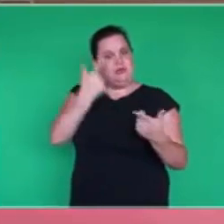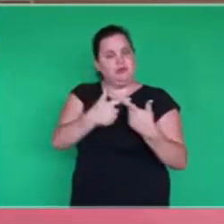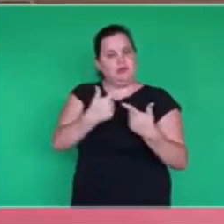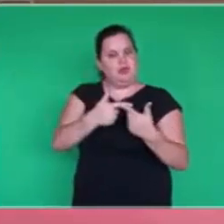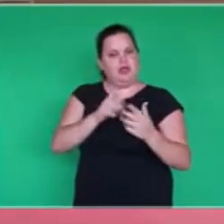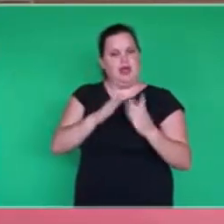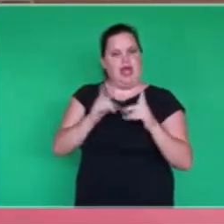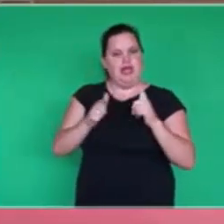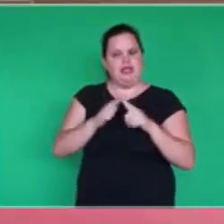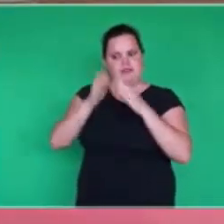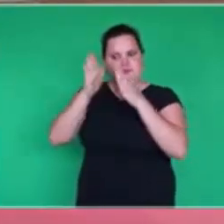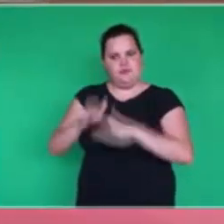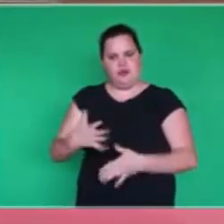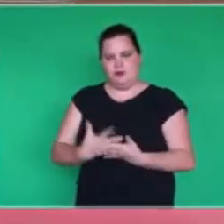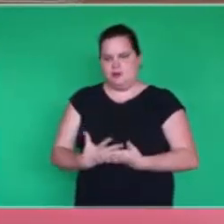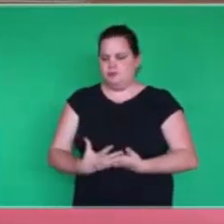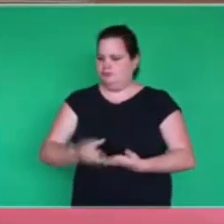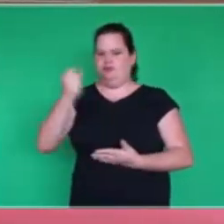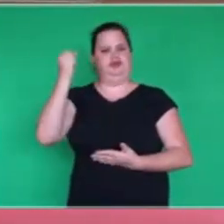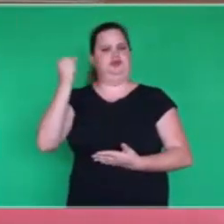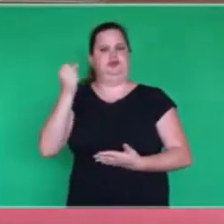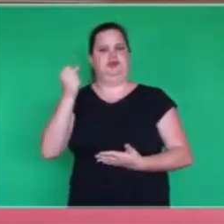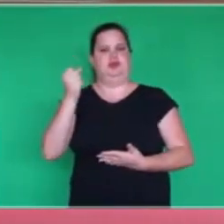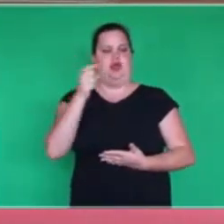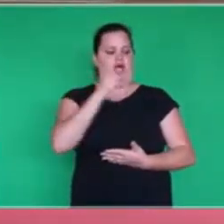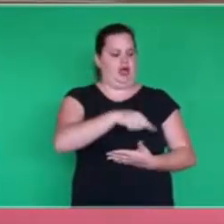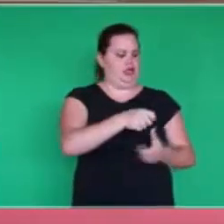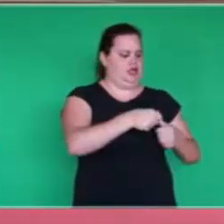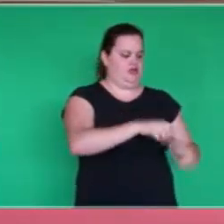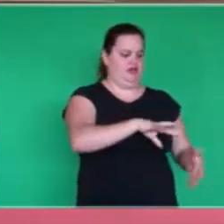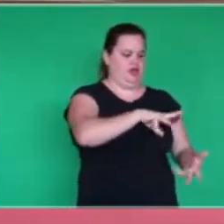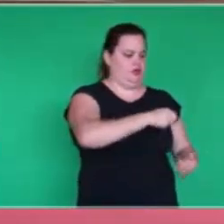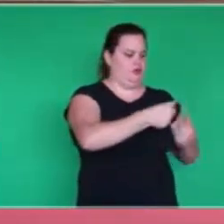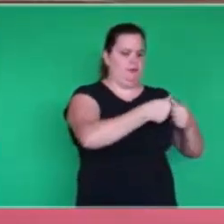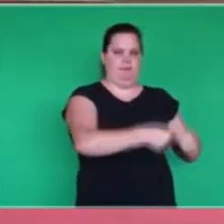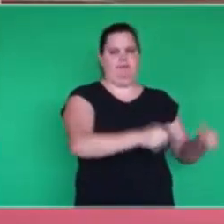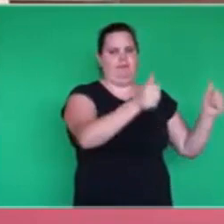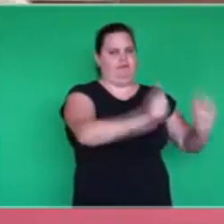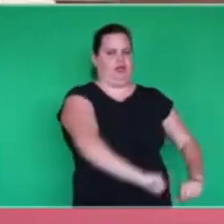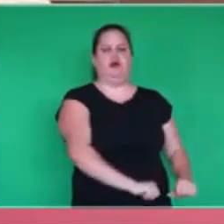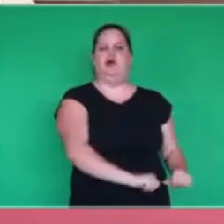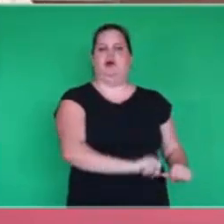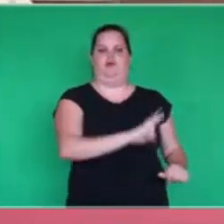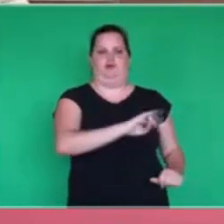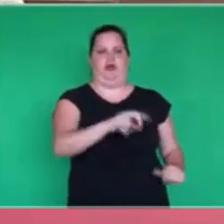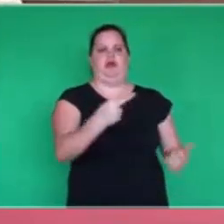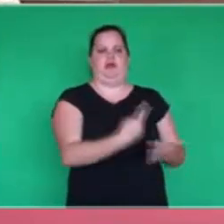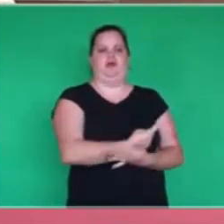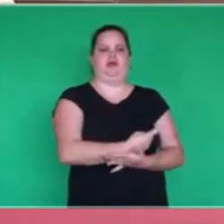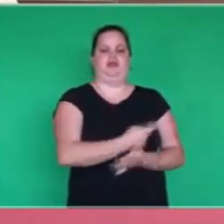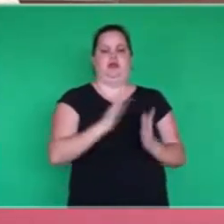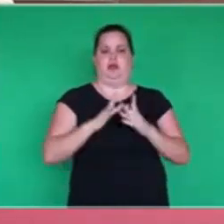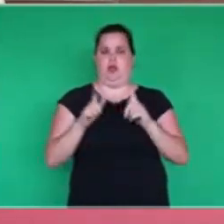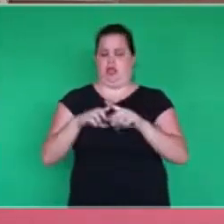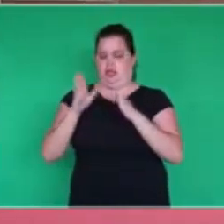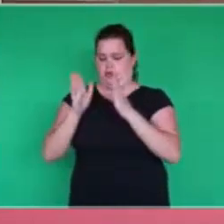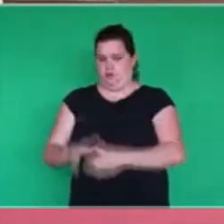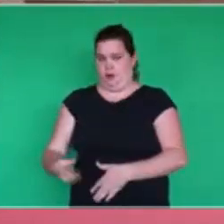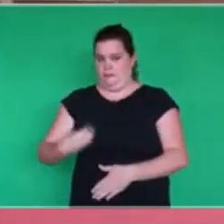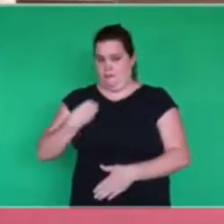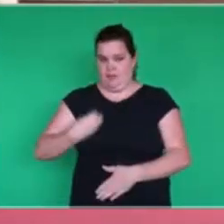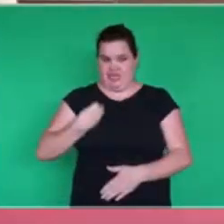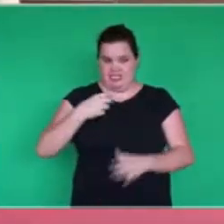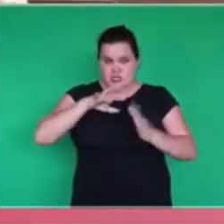seven churches in the book of Revelation, we see that everything that happened to each church speaks about a moment in which the church lived